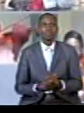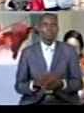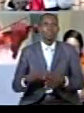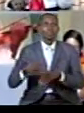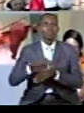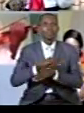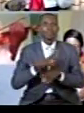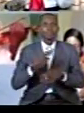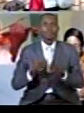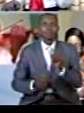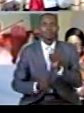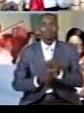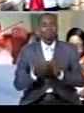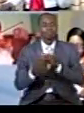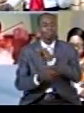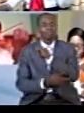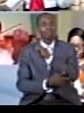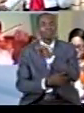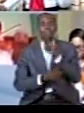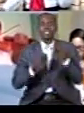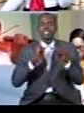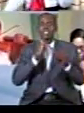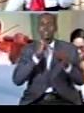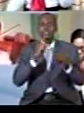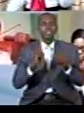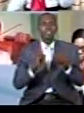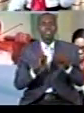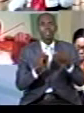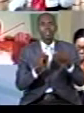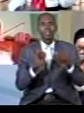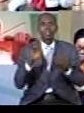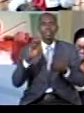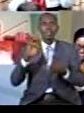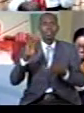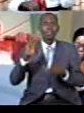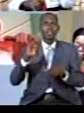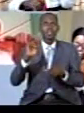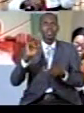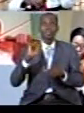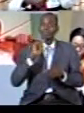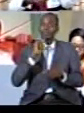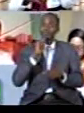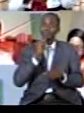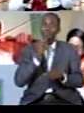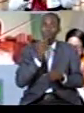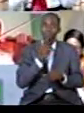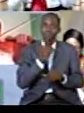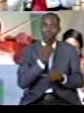Jesus.